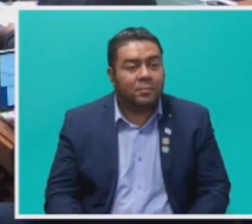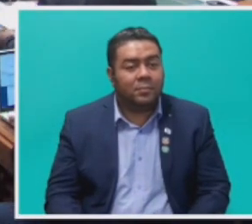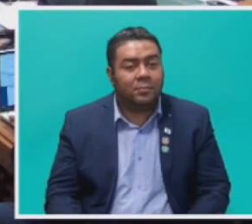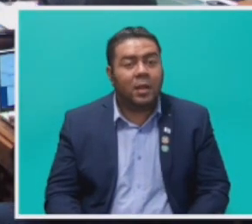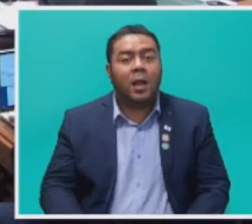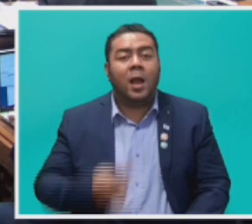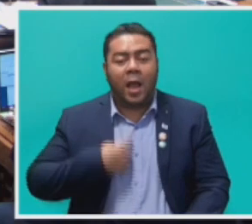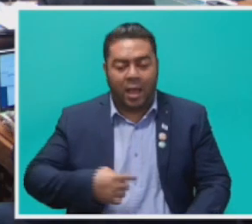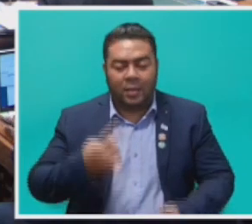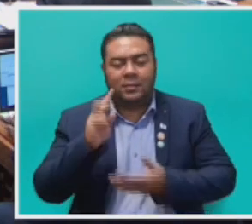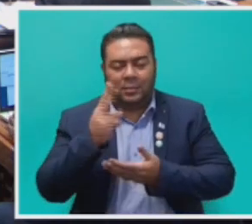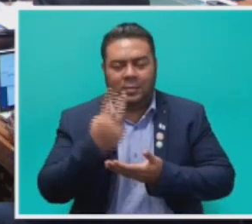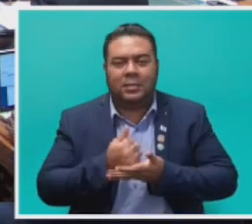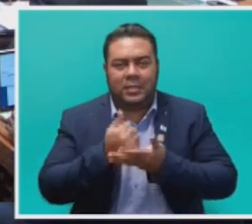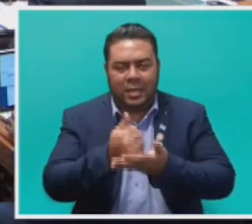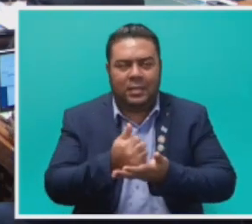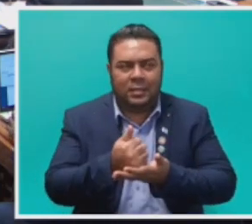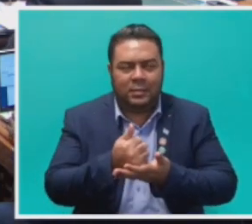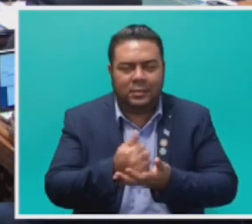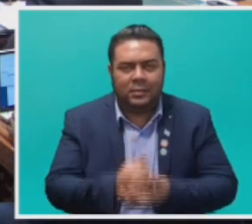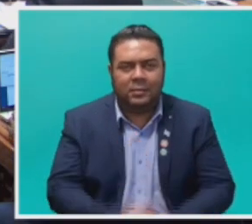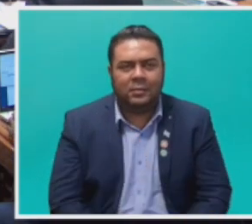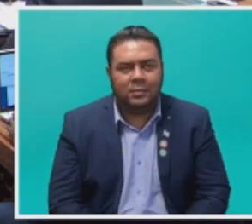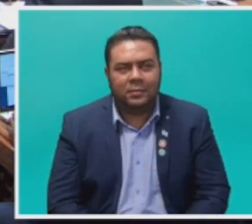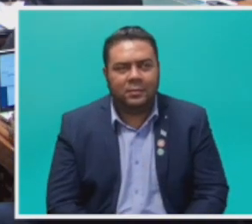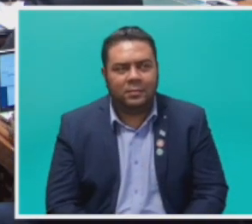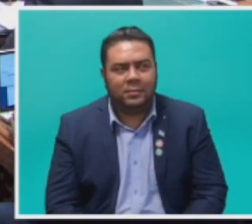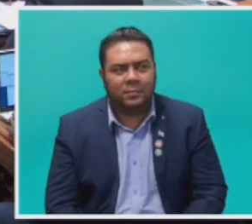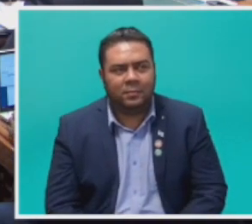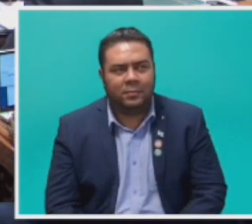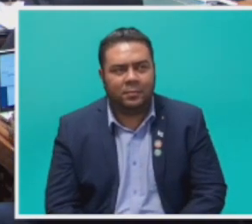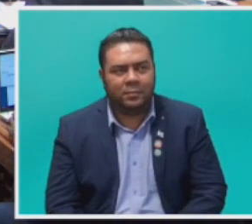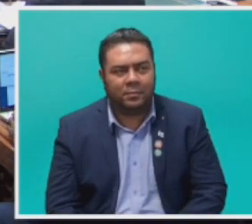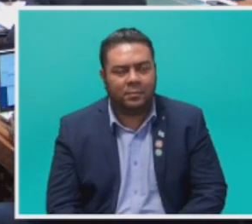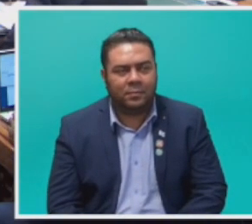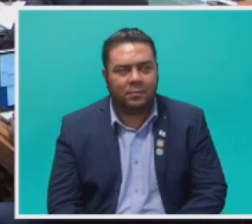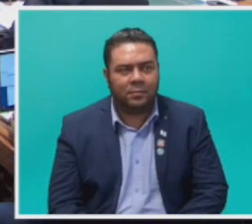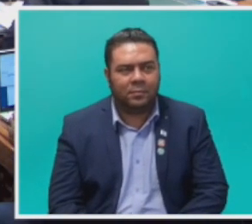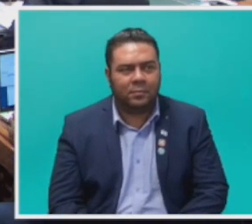Yes, sir. I beg to second the motion. Thank you so much, sir.